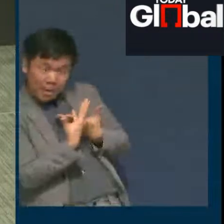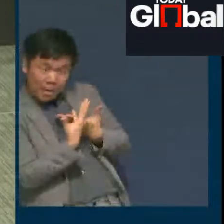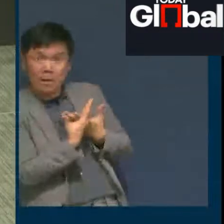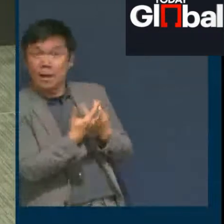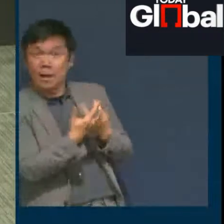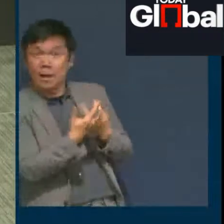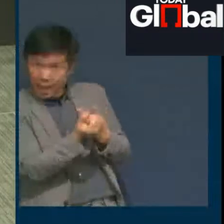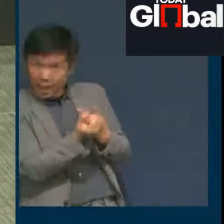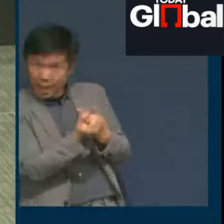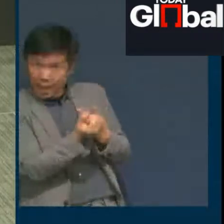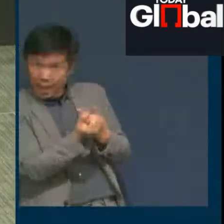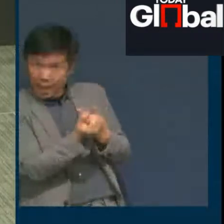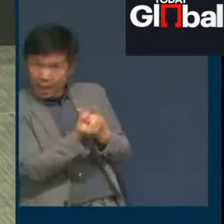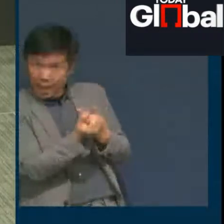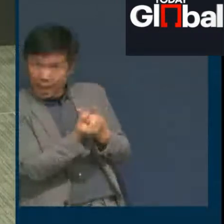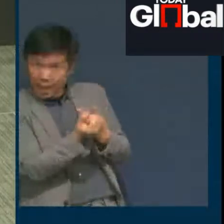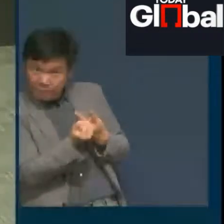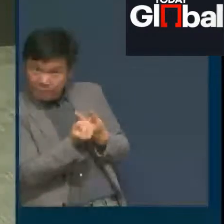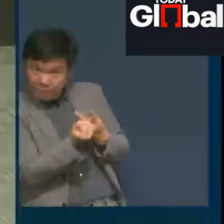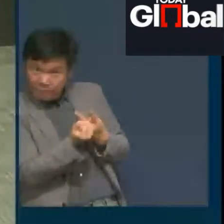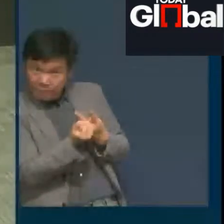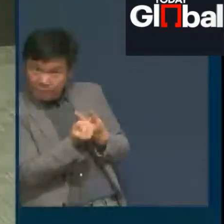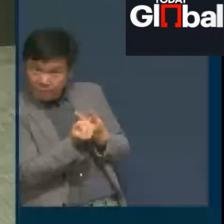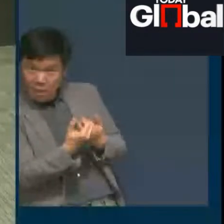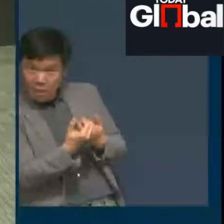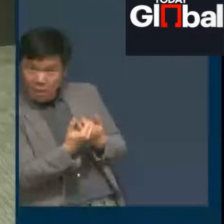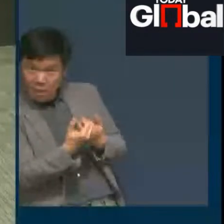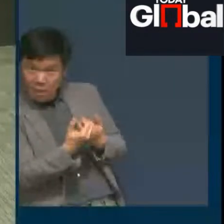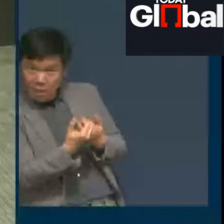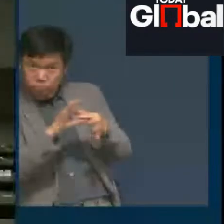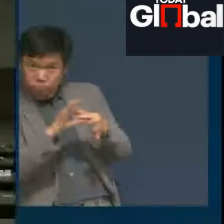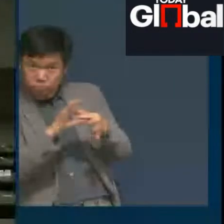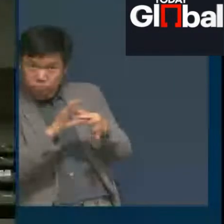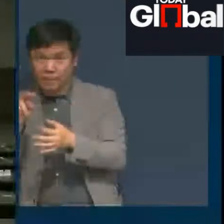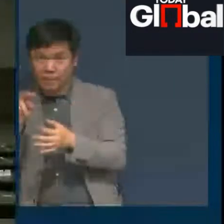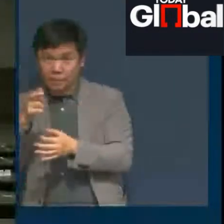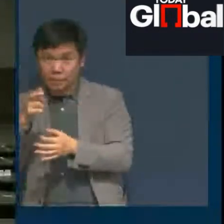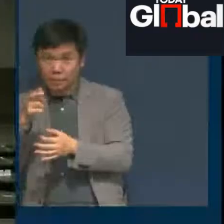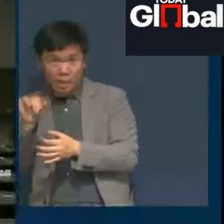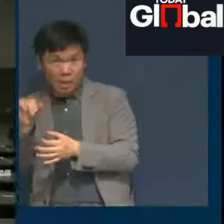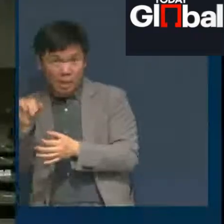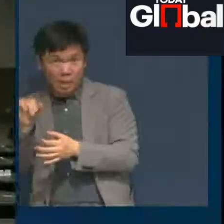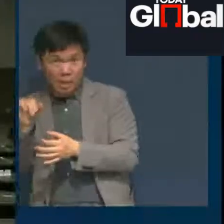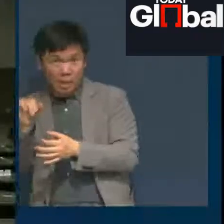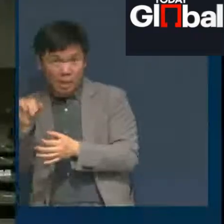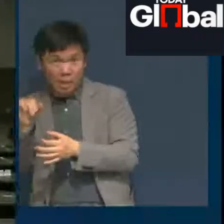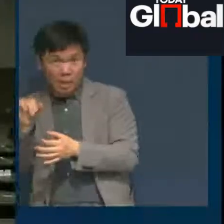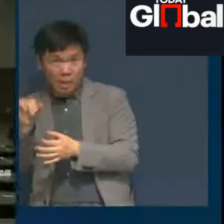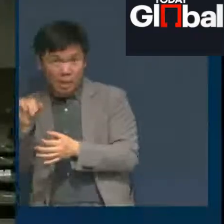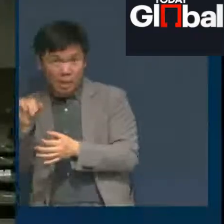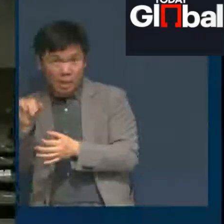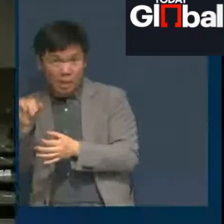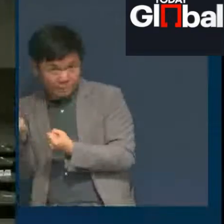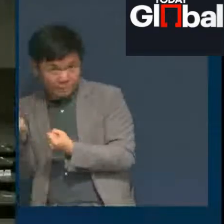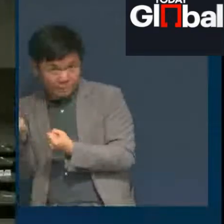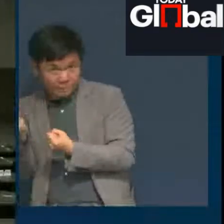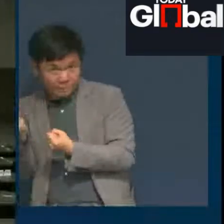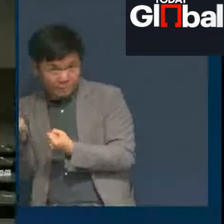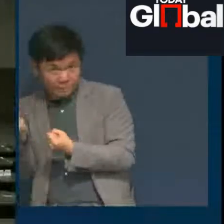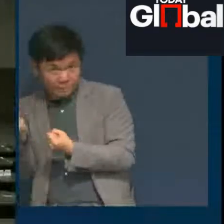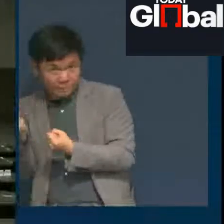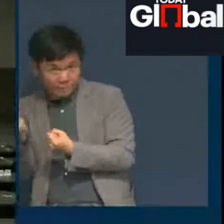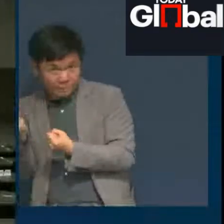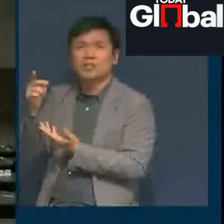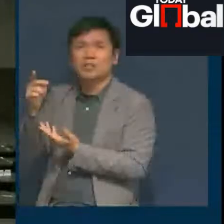like to know whether these organizations take part in the work of the National Human Rights Institute, and how do you ensure that the institute